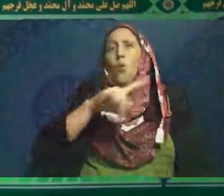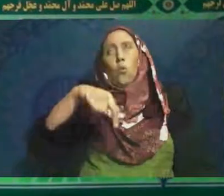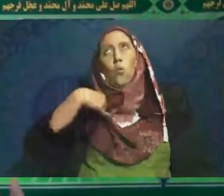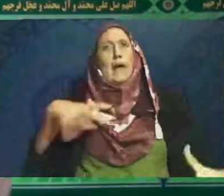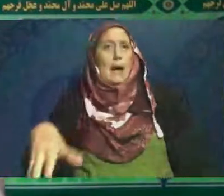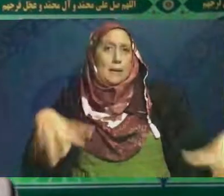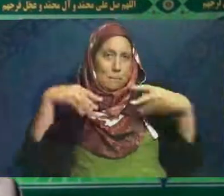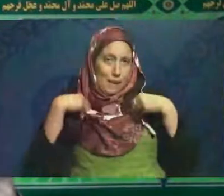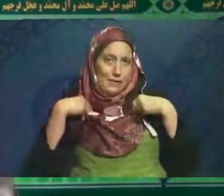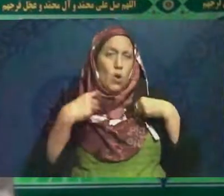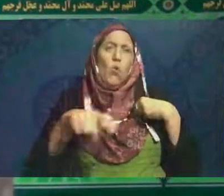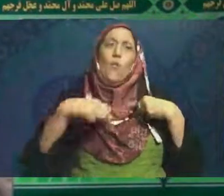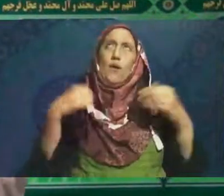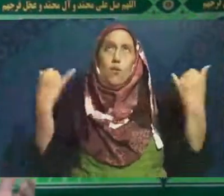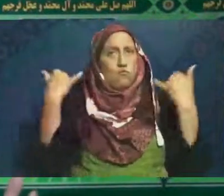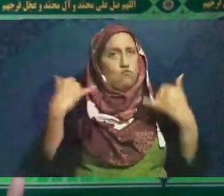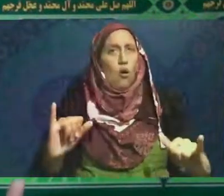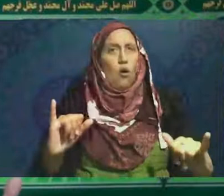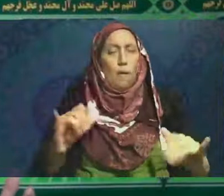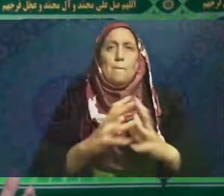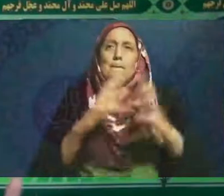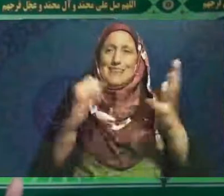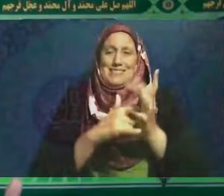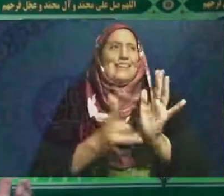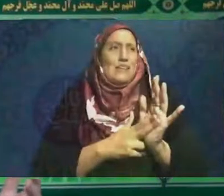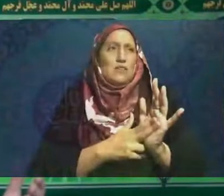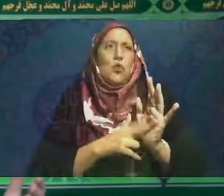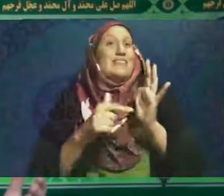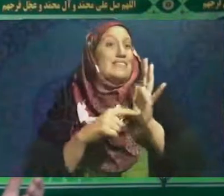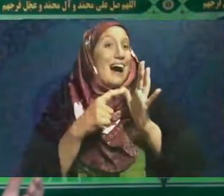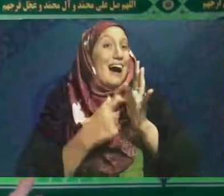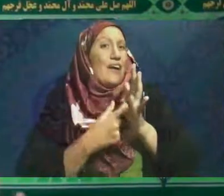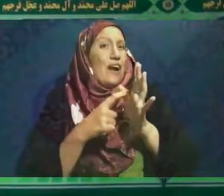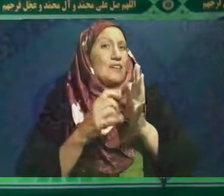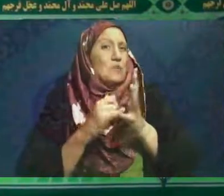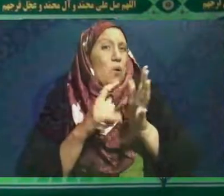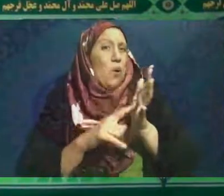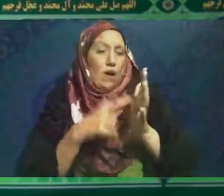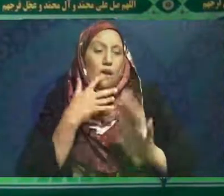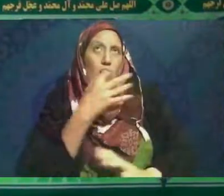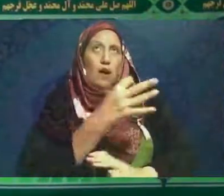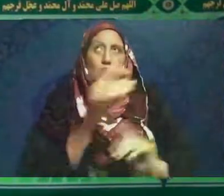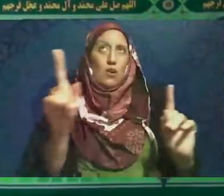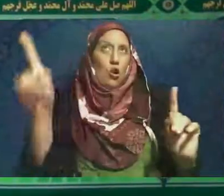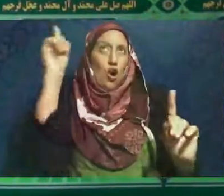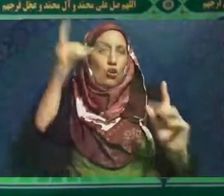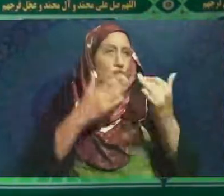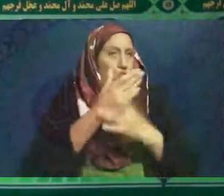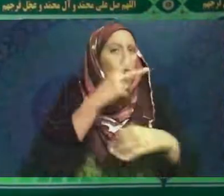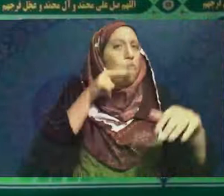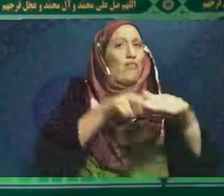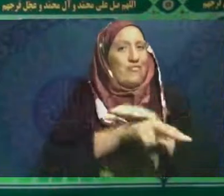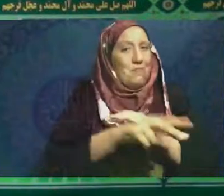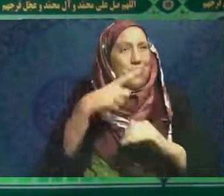tawassul, resorting to God through legitimate means provided by God. So from their act, from their